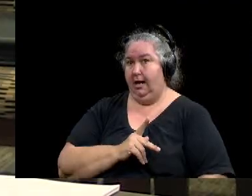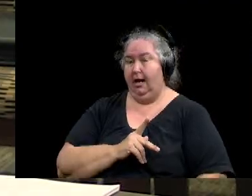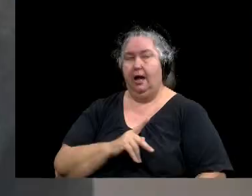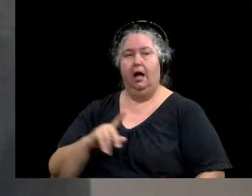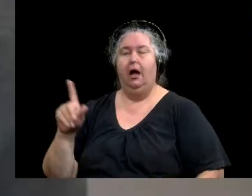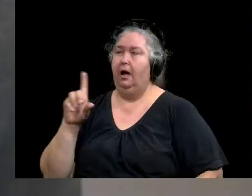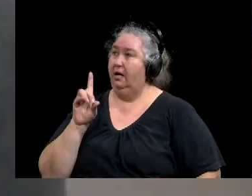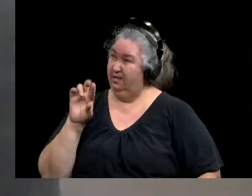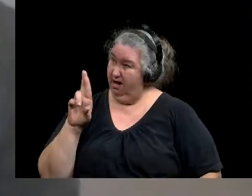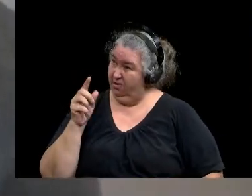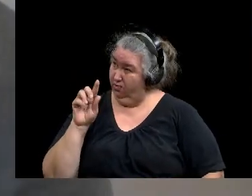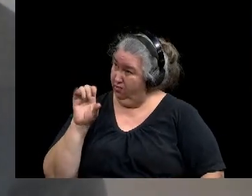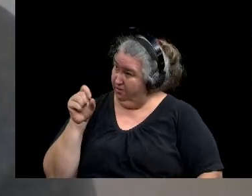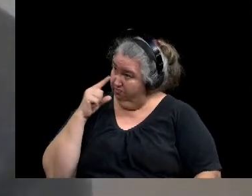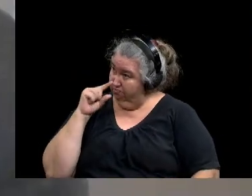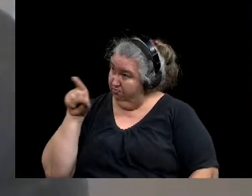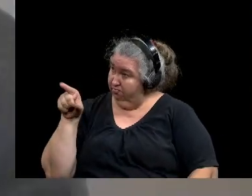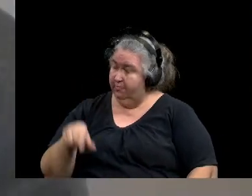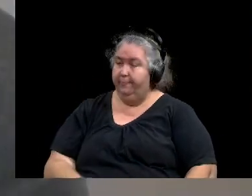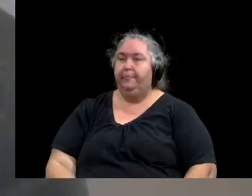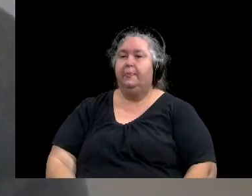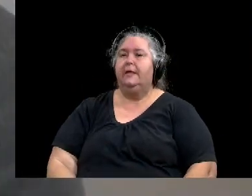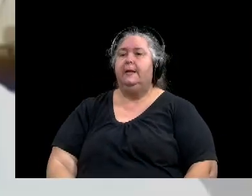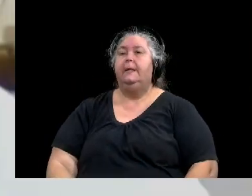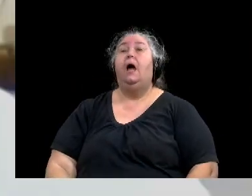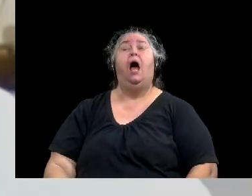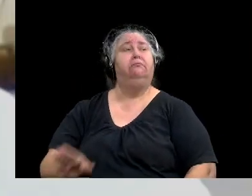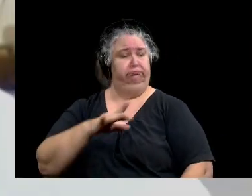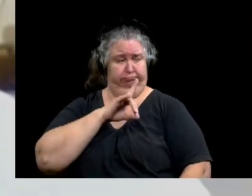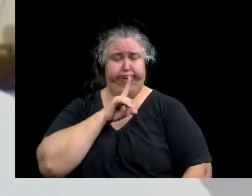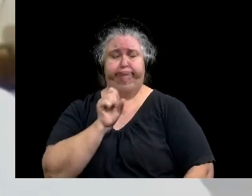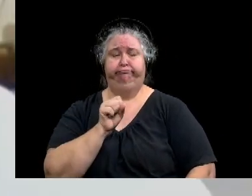Dr. Griggs, do you want to take that one? Absolutely.